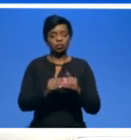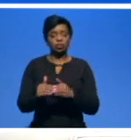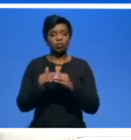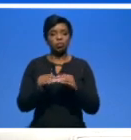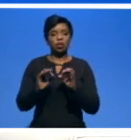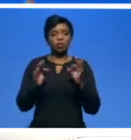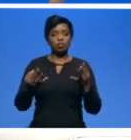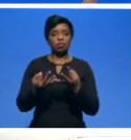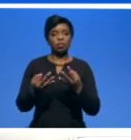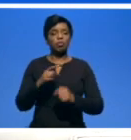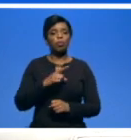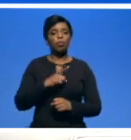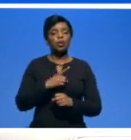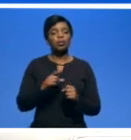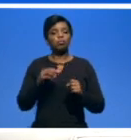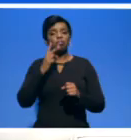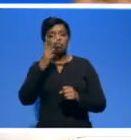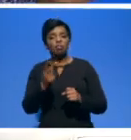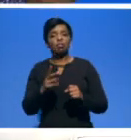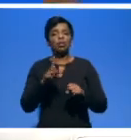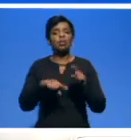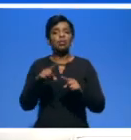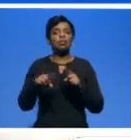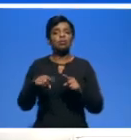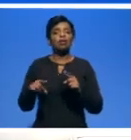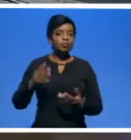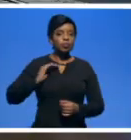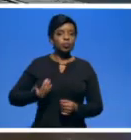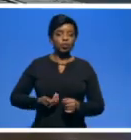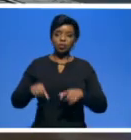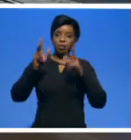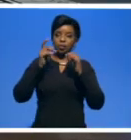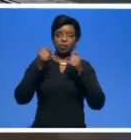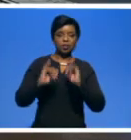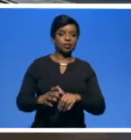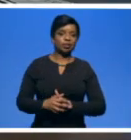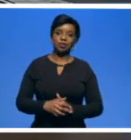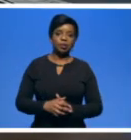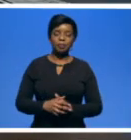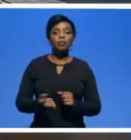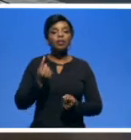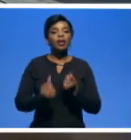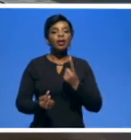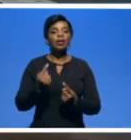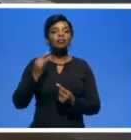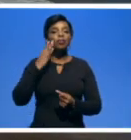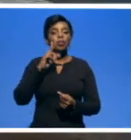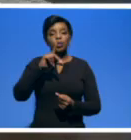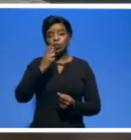hore malapeng ho bana le tsohle tse hlokahalang. And how sheba even le